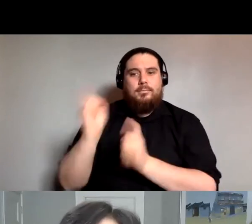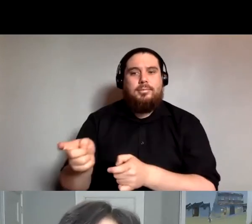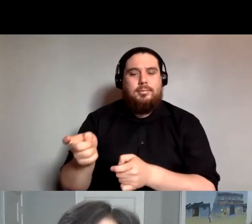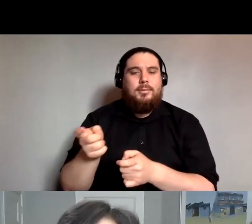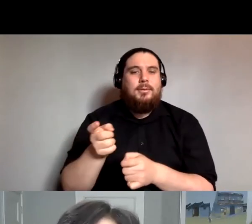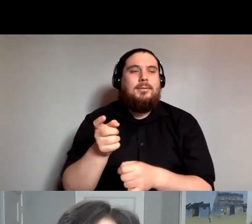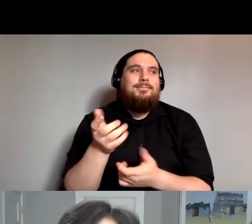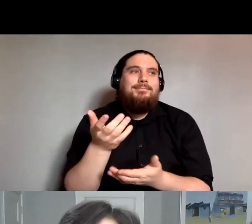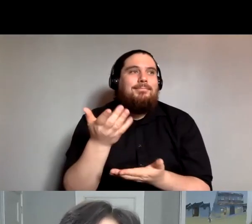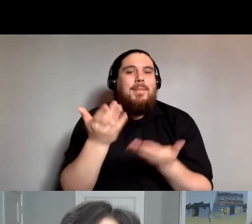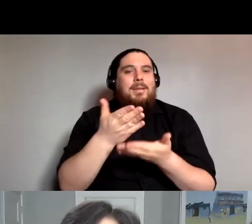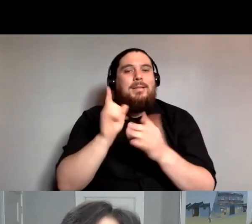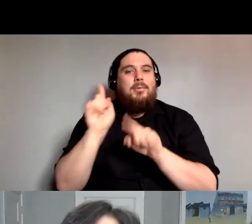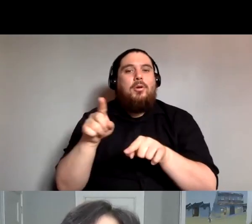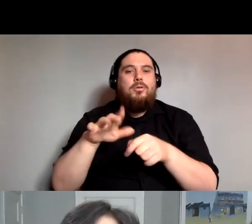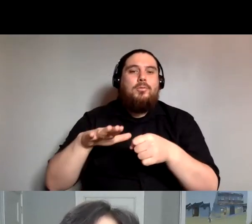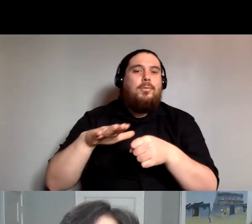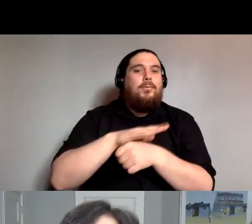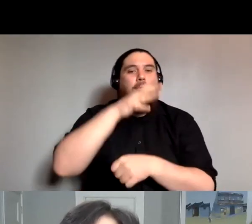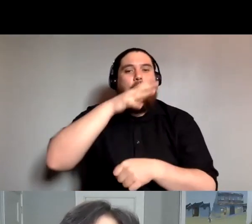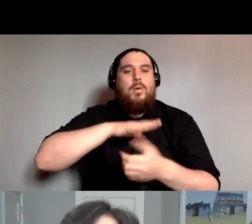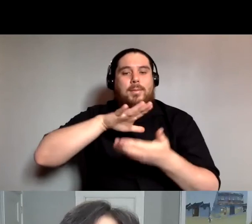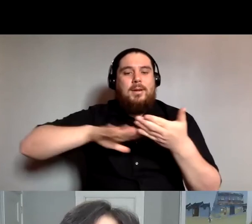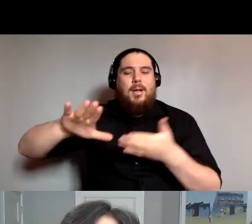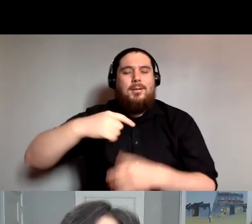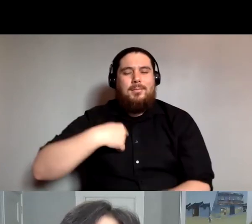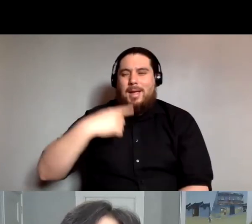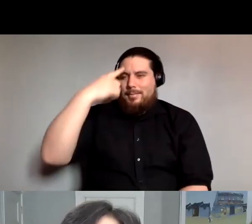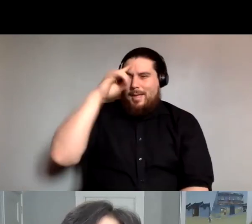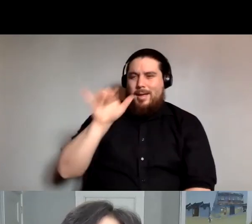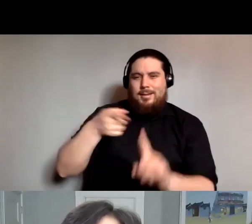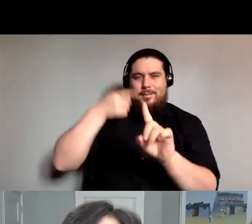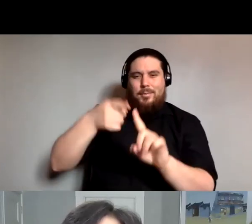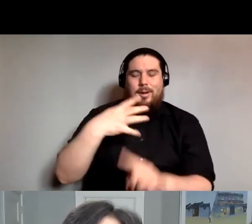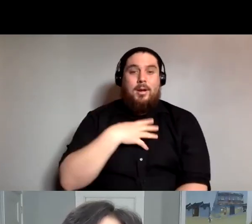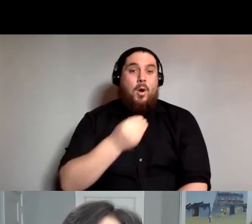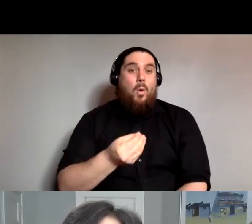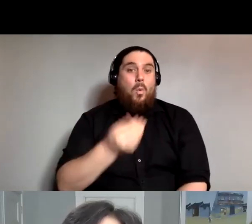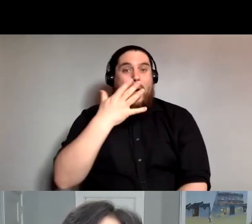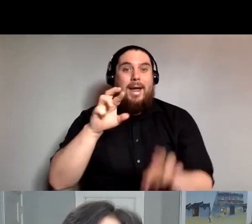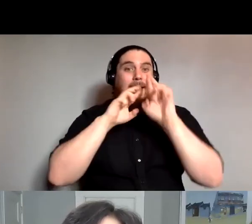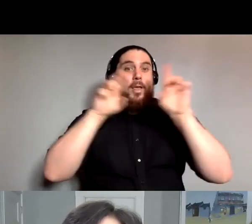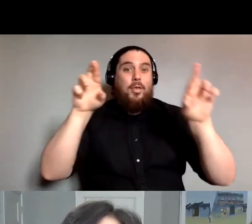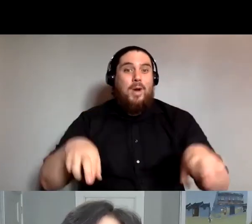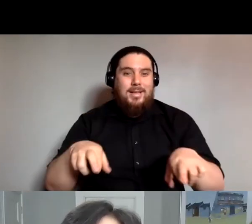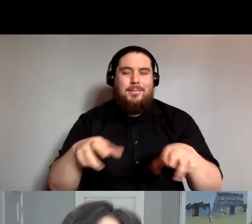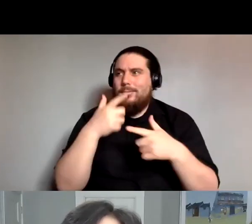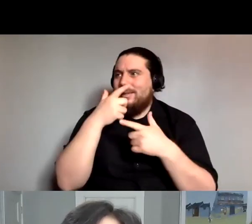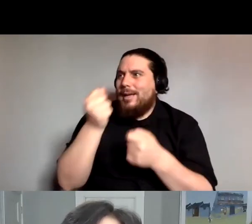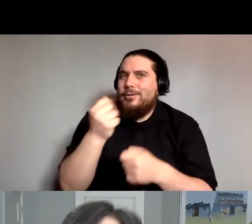all-women's college. So I just thought his point about whitening up a resume was interesting and funny and scary,